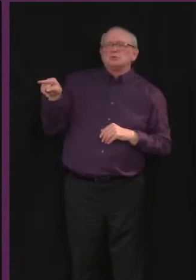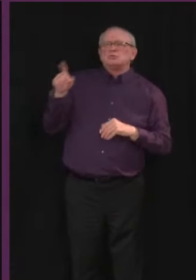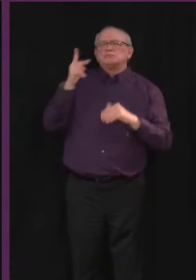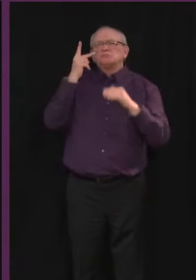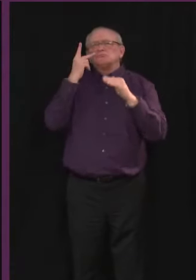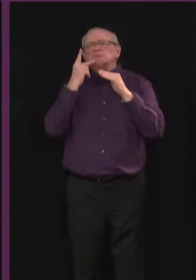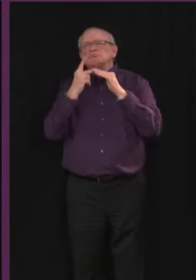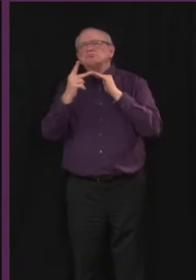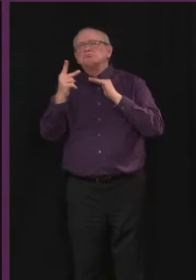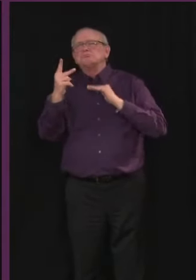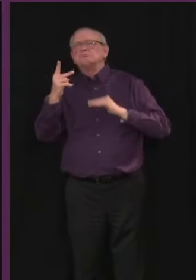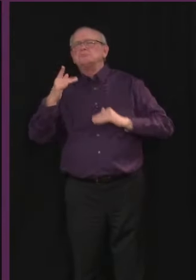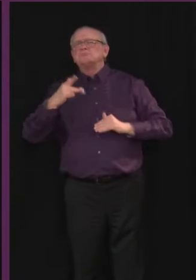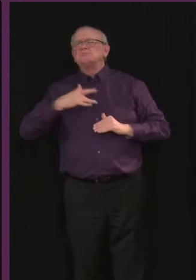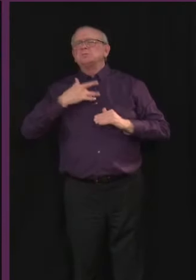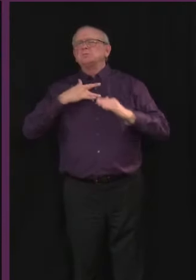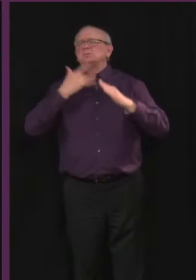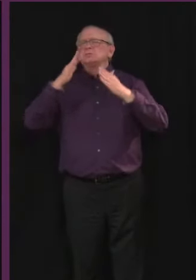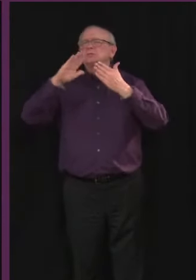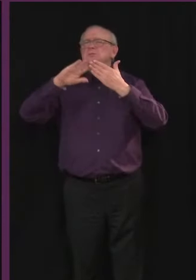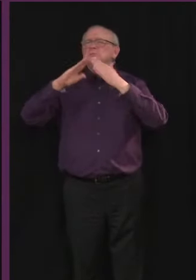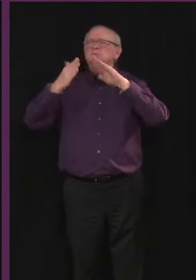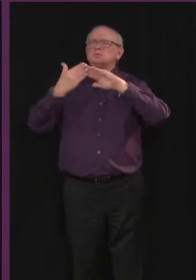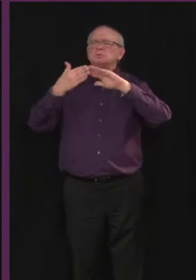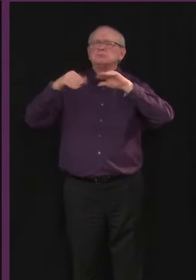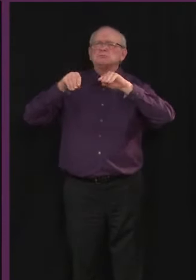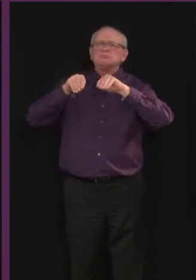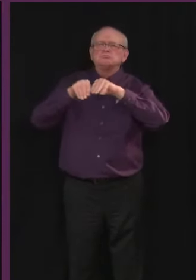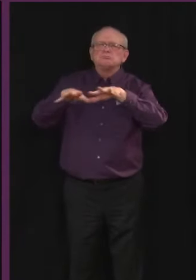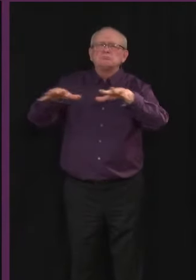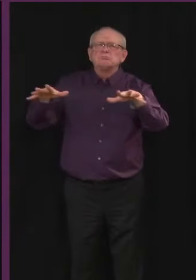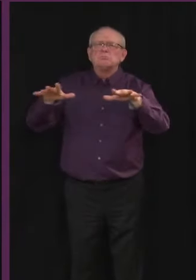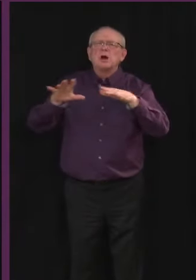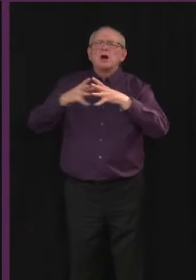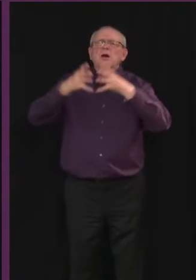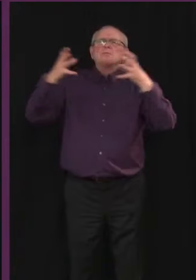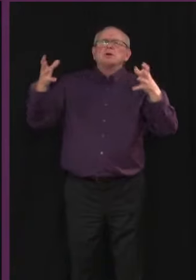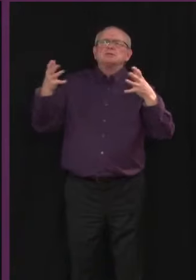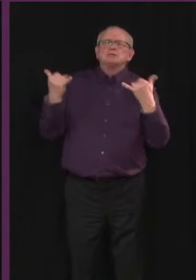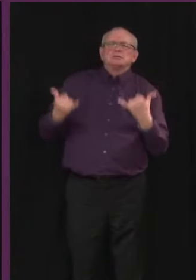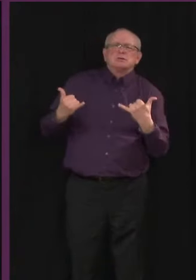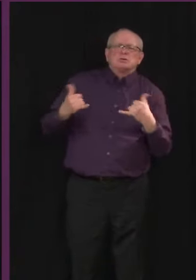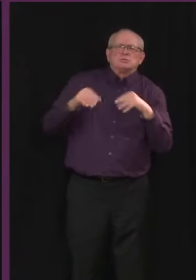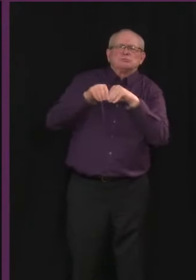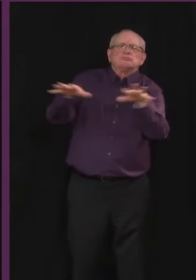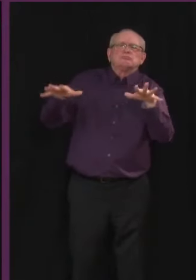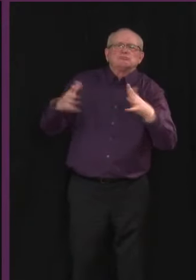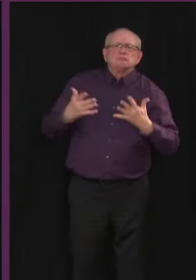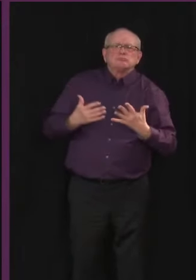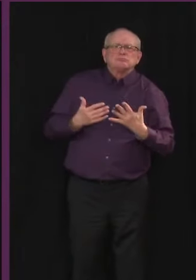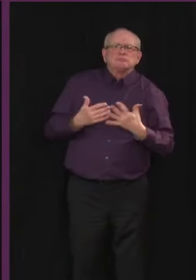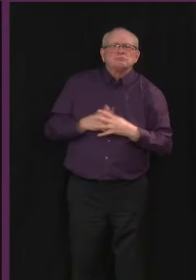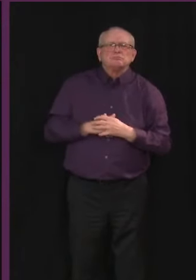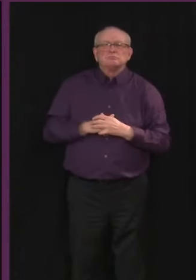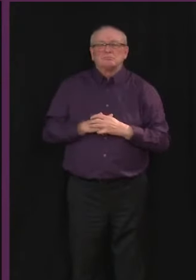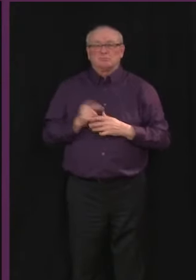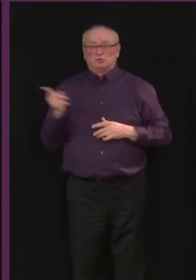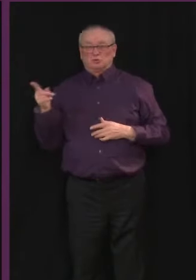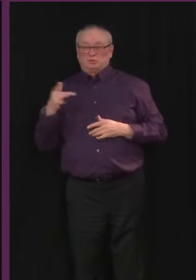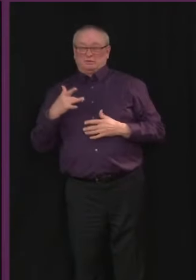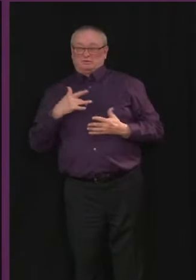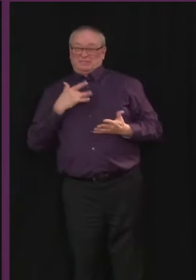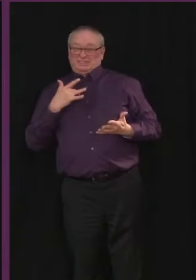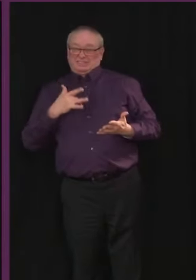widespread community transmission is right now? Like, how would you characterize sort of your comfort level with what we're seeing in terms of